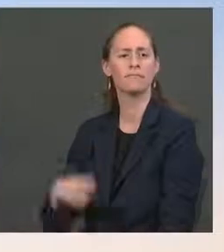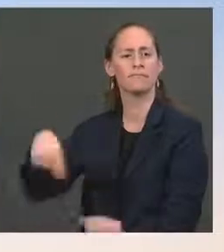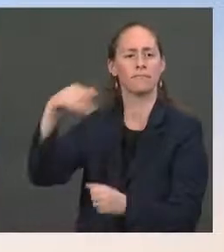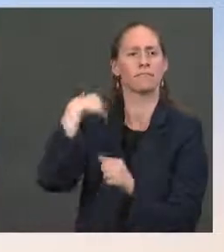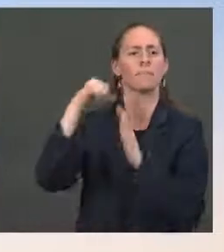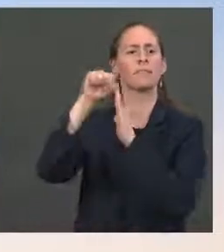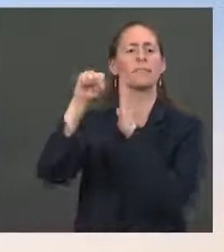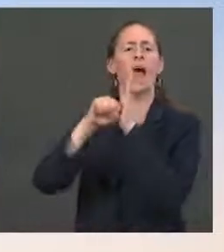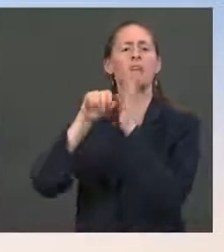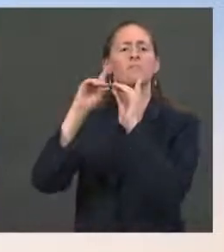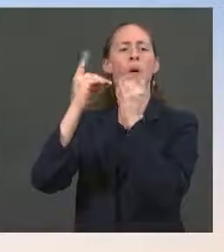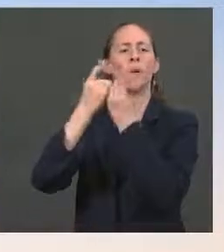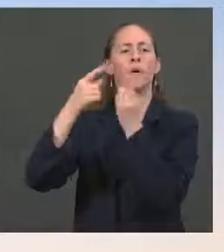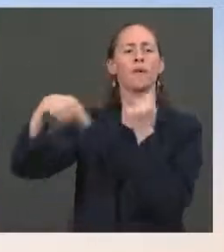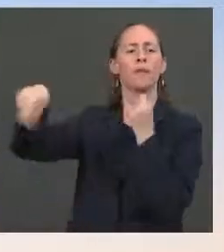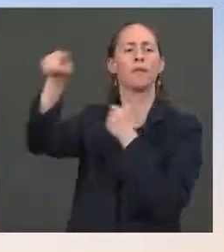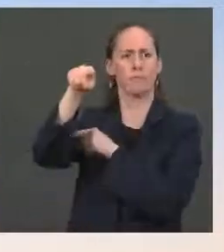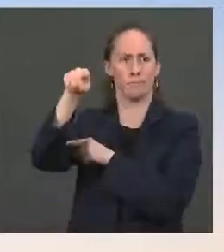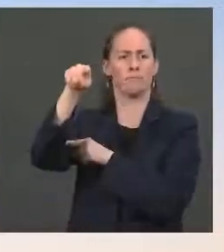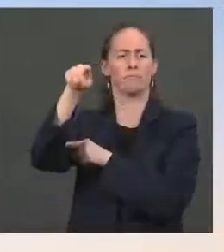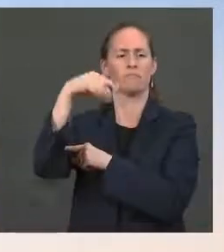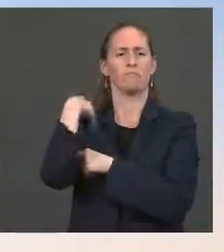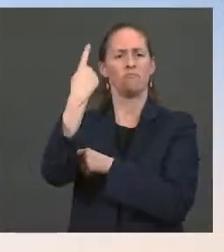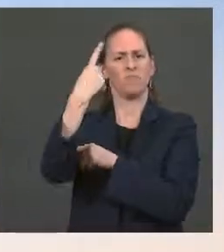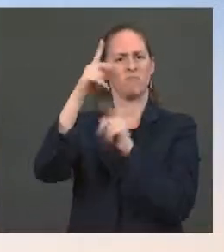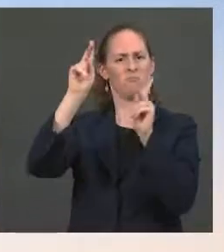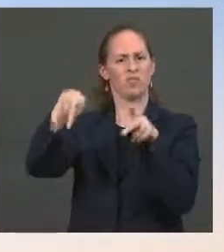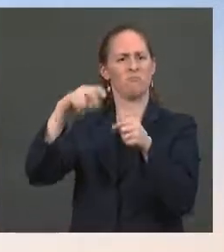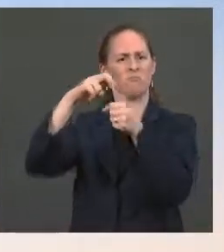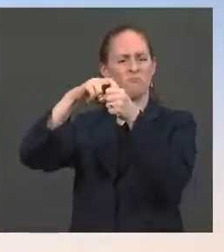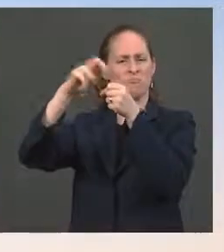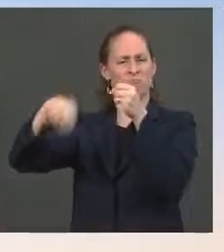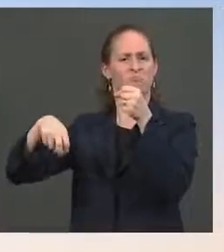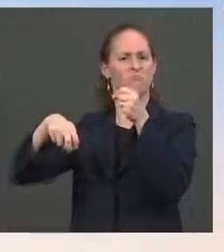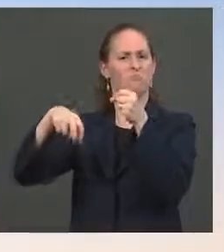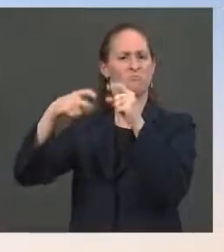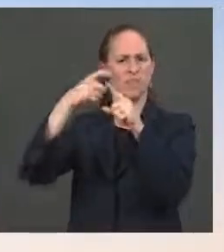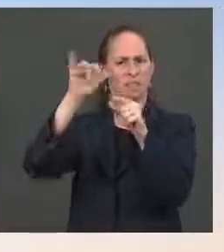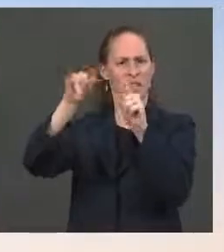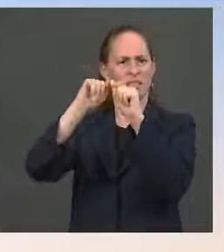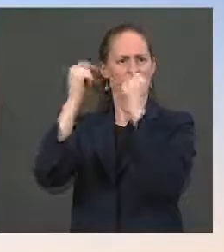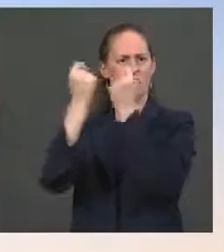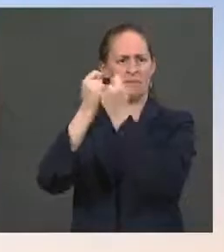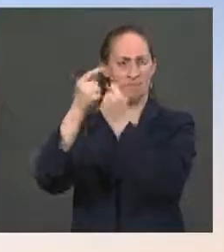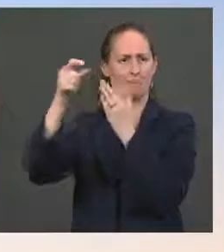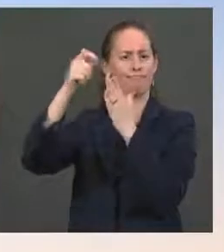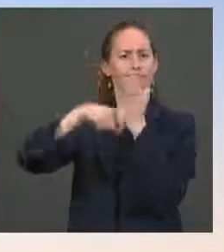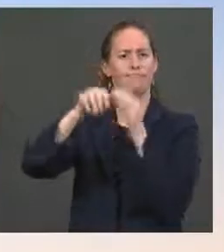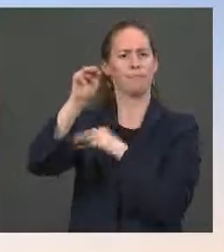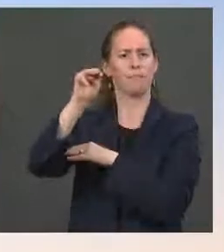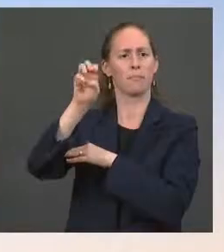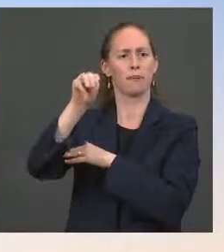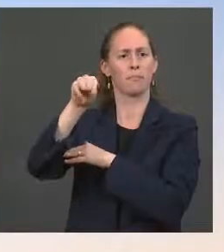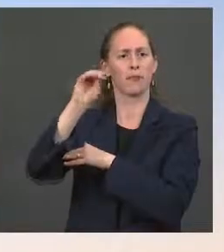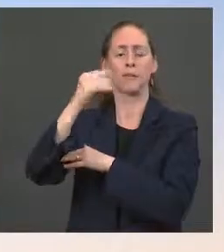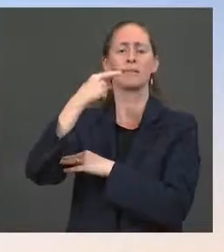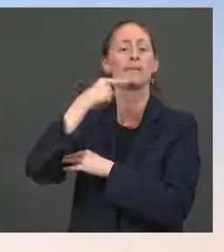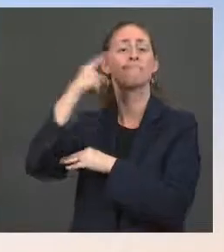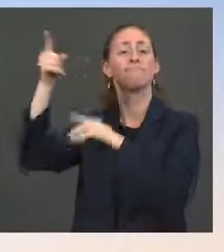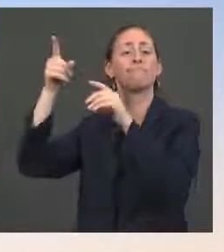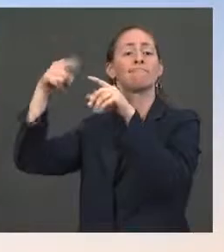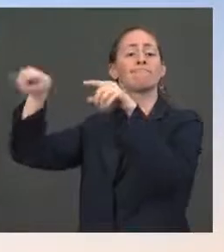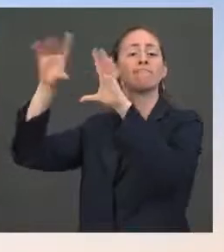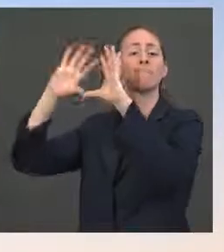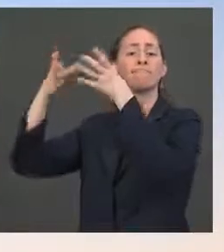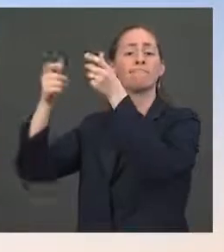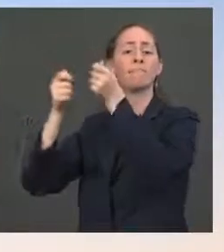wrote a memo. And I want to get this right, so read from what he said. I believe this administration's current implementation of the Title 42 authority